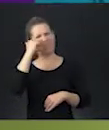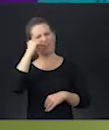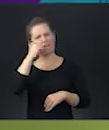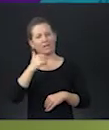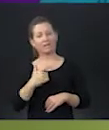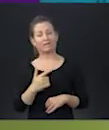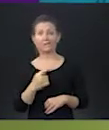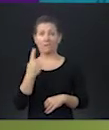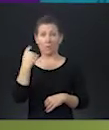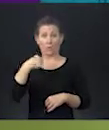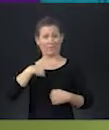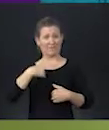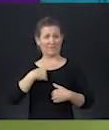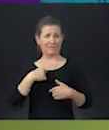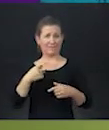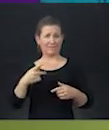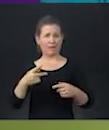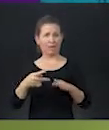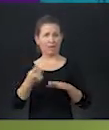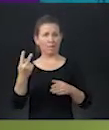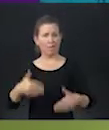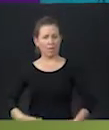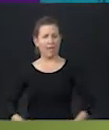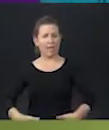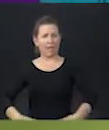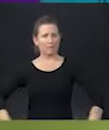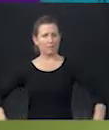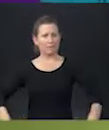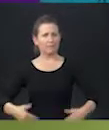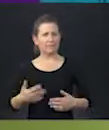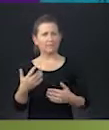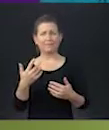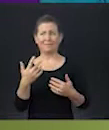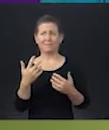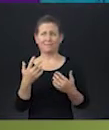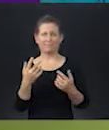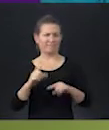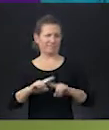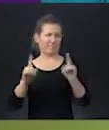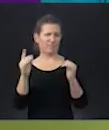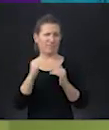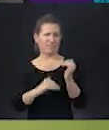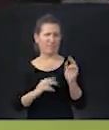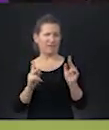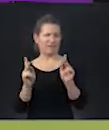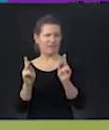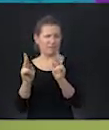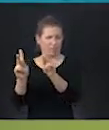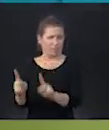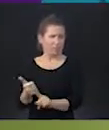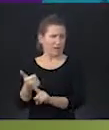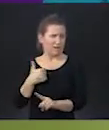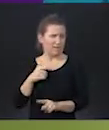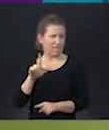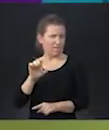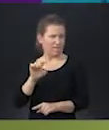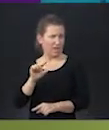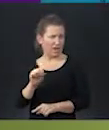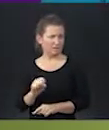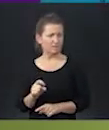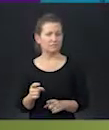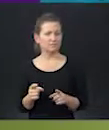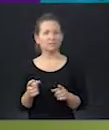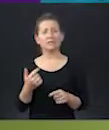For me, you know, since I'm an amputee, it's a lot more different than someone who has legs. Well, I